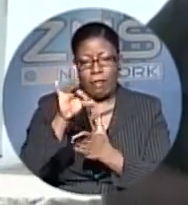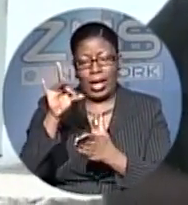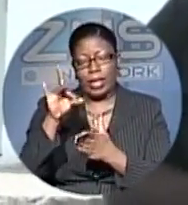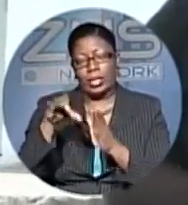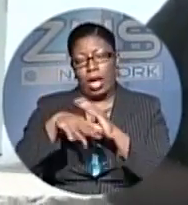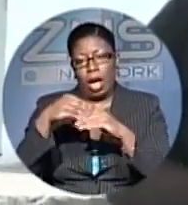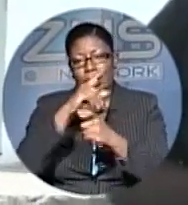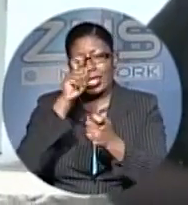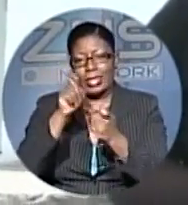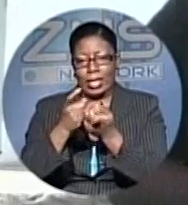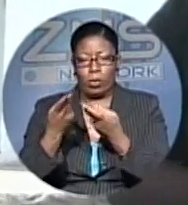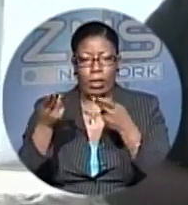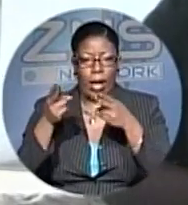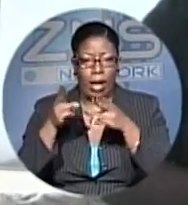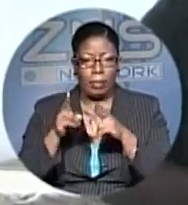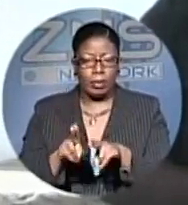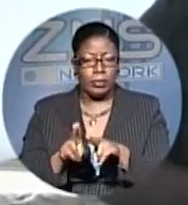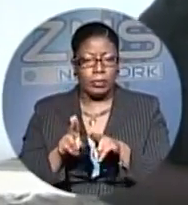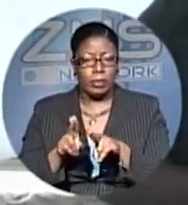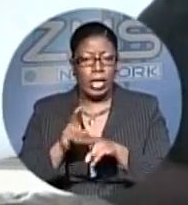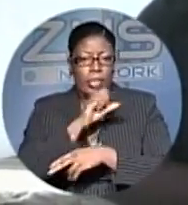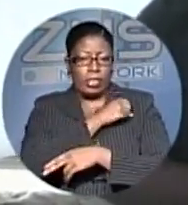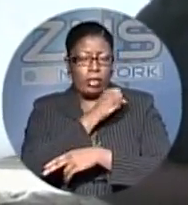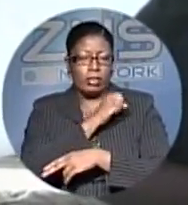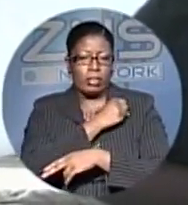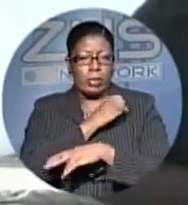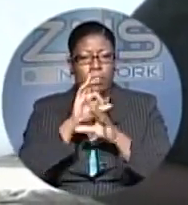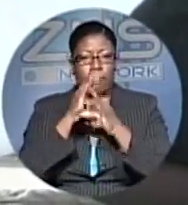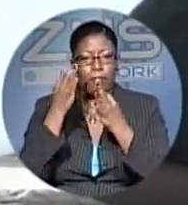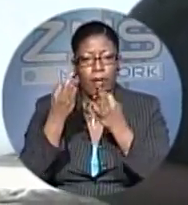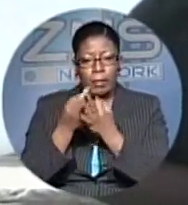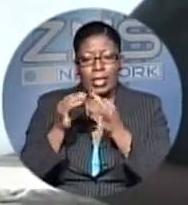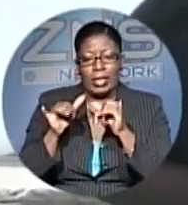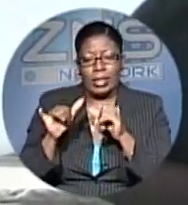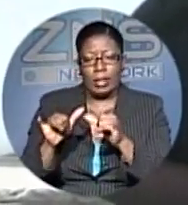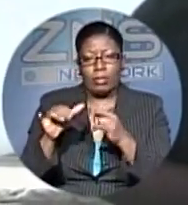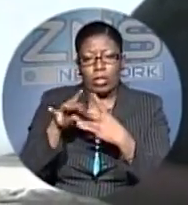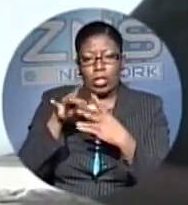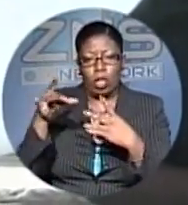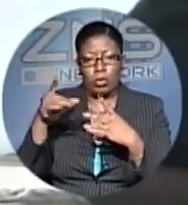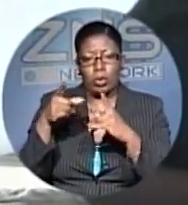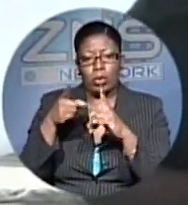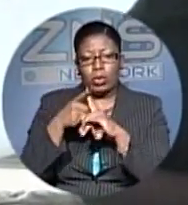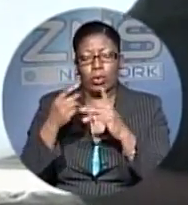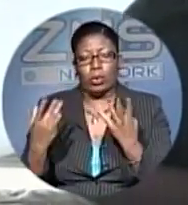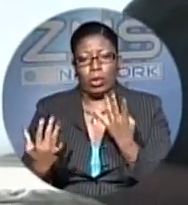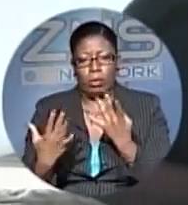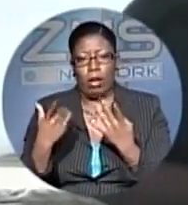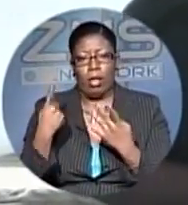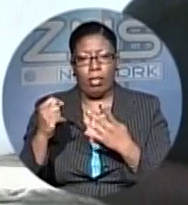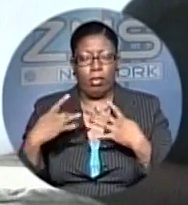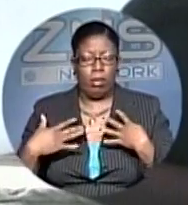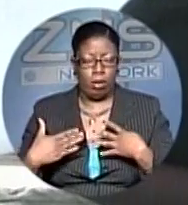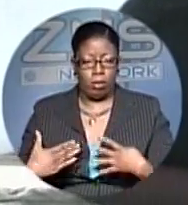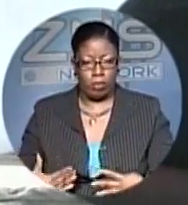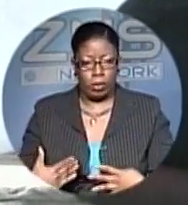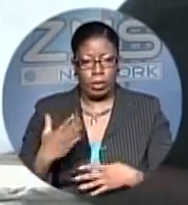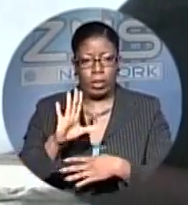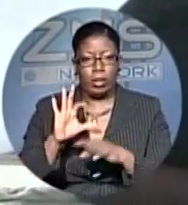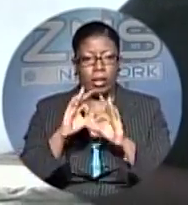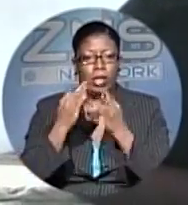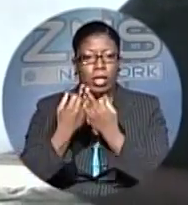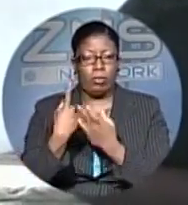what happened. In the meantime, the Smith family are left with their only option of cremating their loved one. Janaea Noel